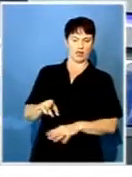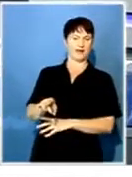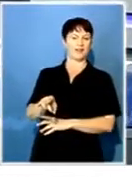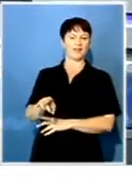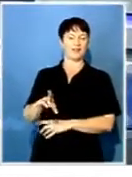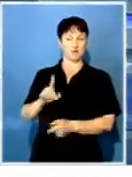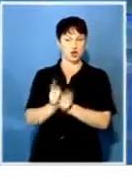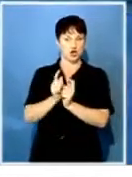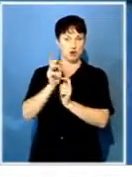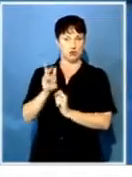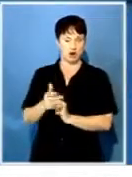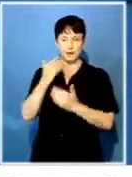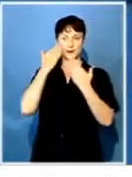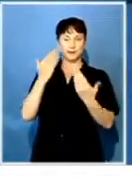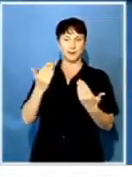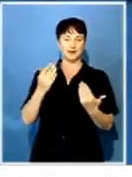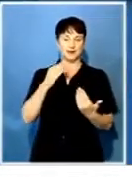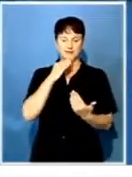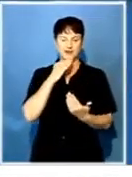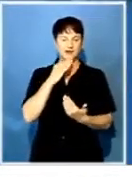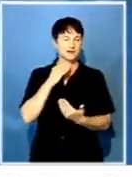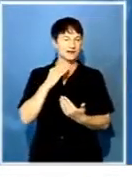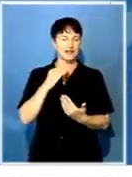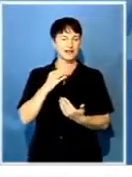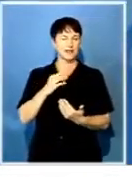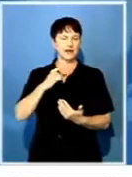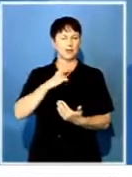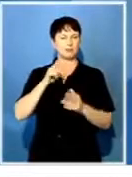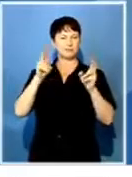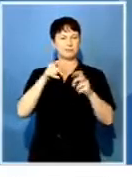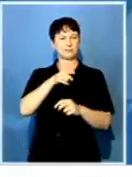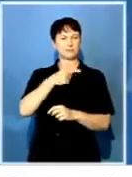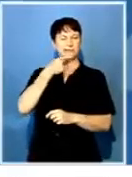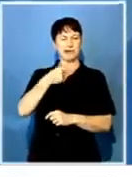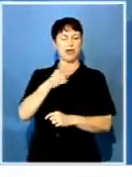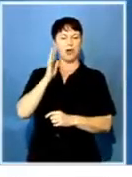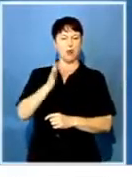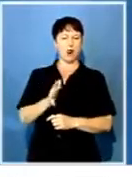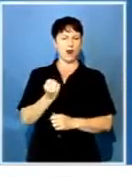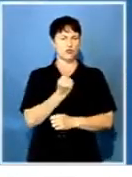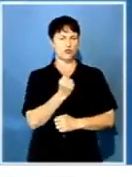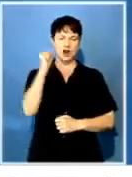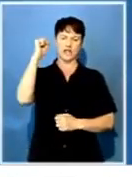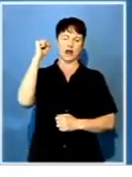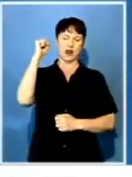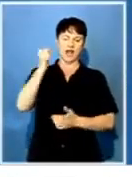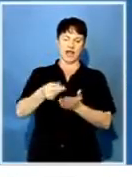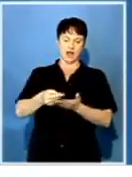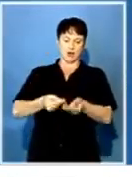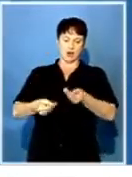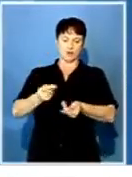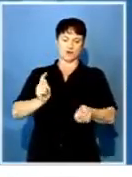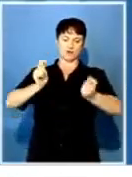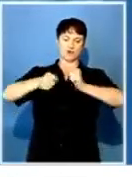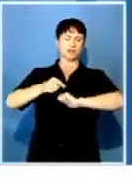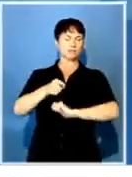clear definition as to the exact meaning of radical economic transformation. We saw a step change